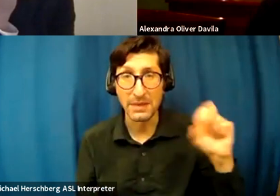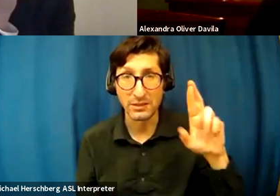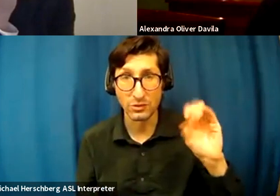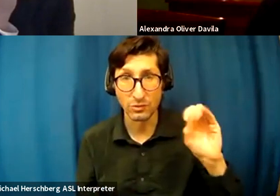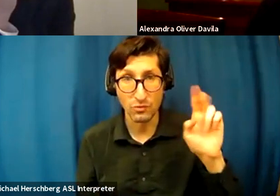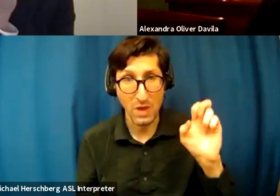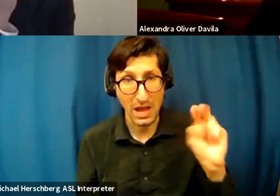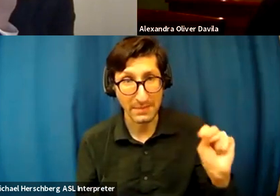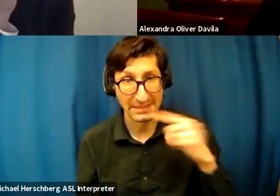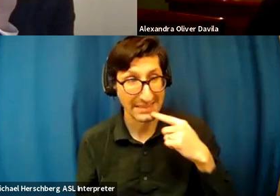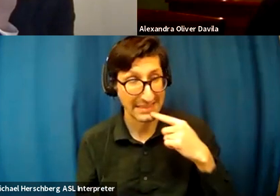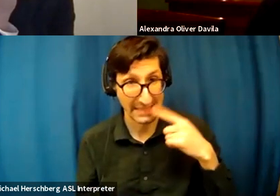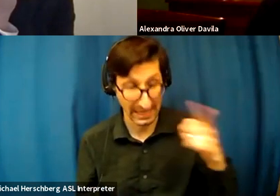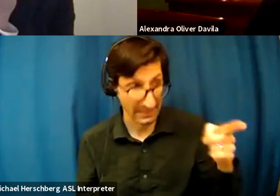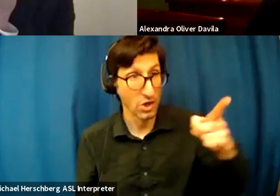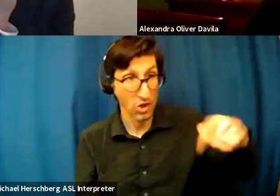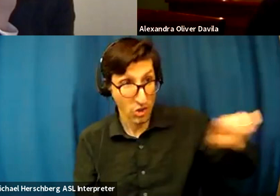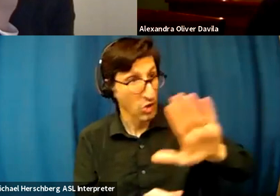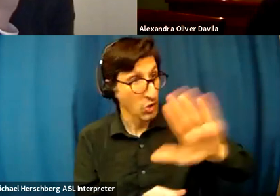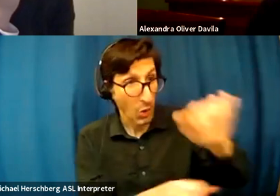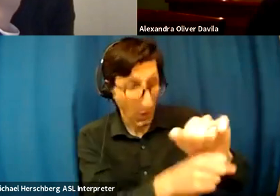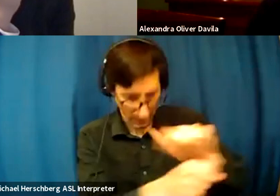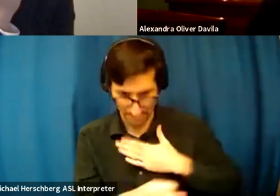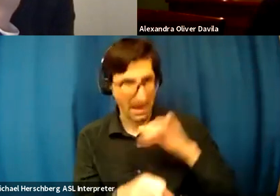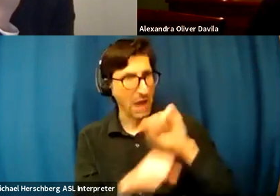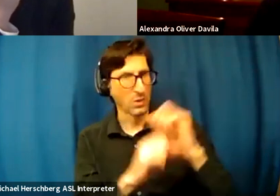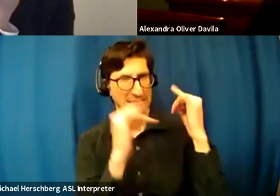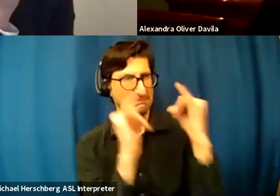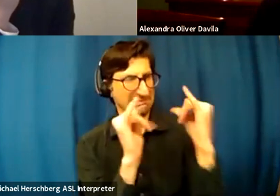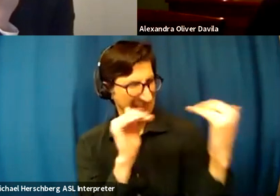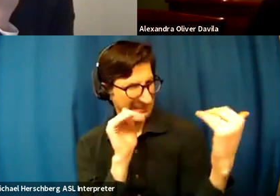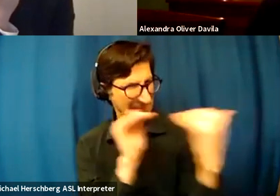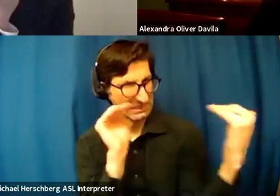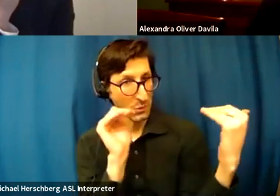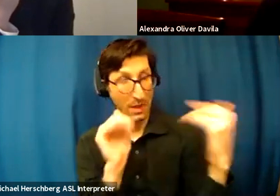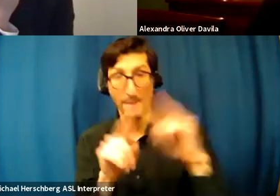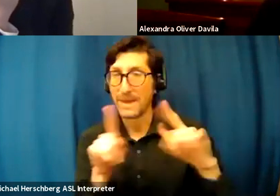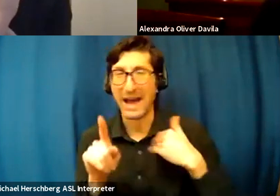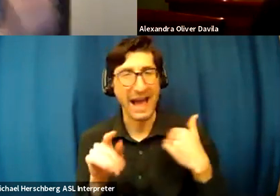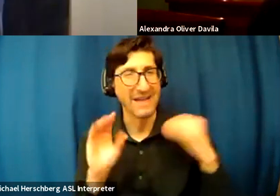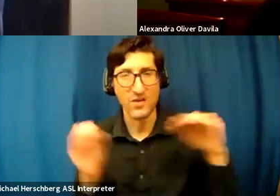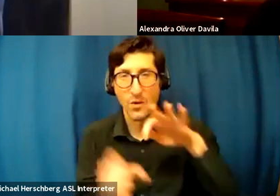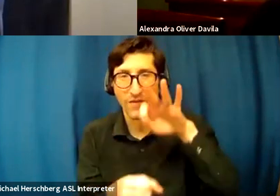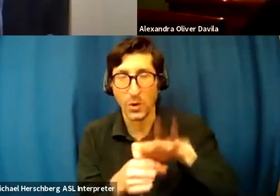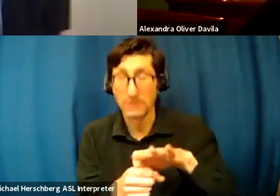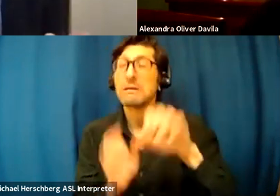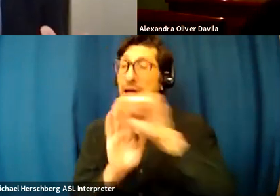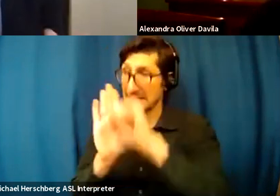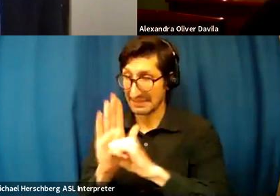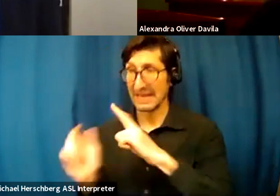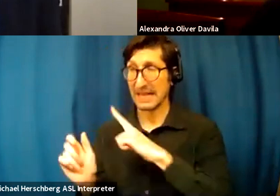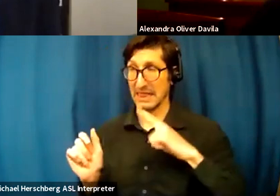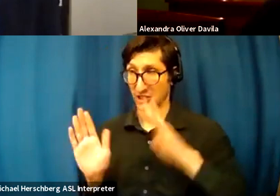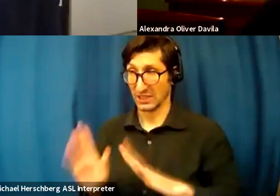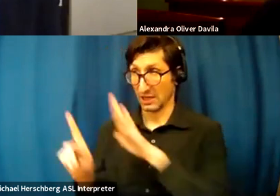doing, however, not getting a vote. And I think that while it is a matter, it is an issue up to the state legislator, I do think that you